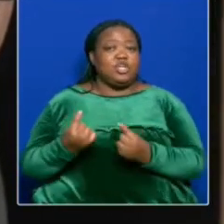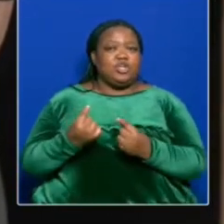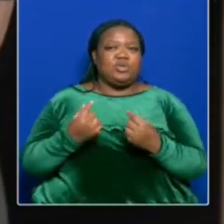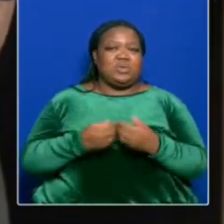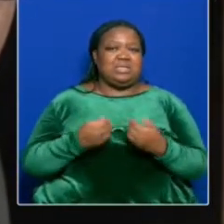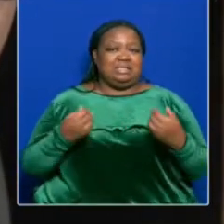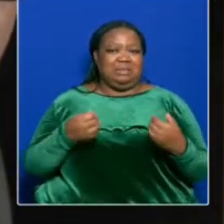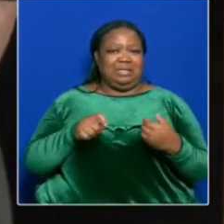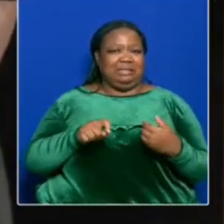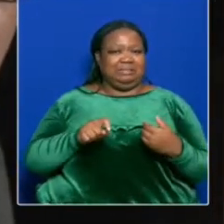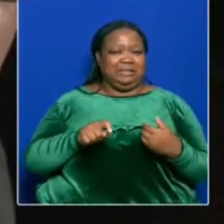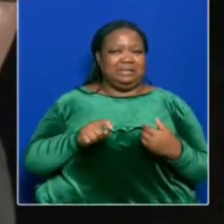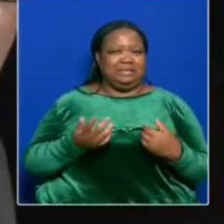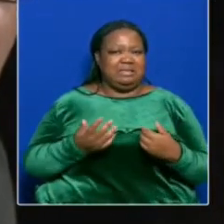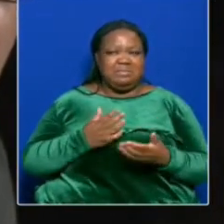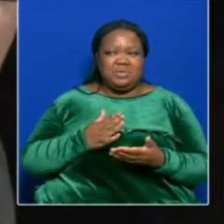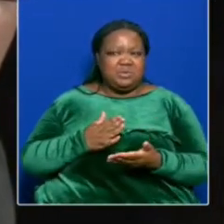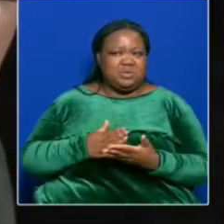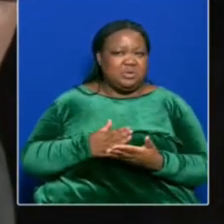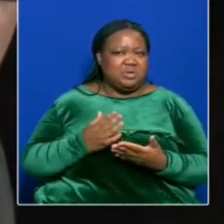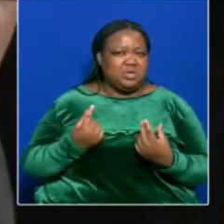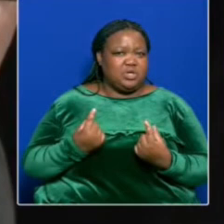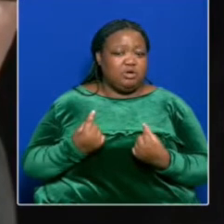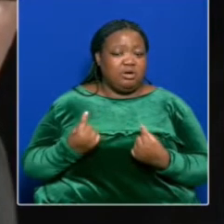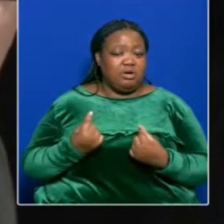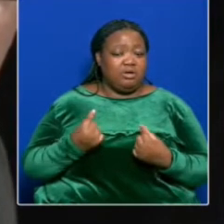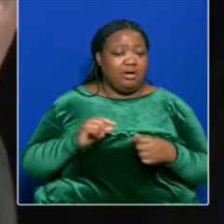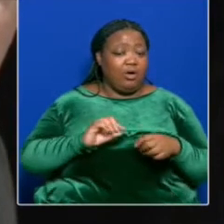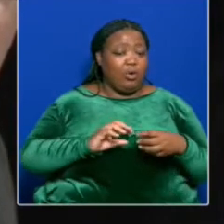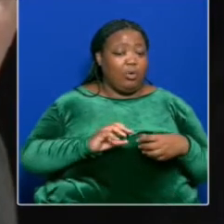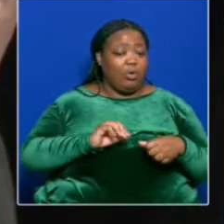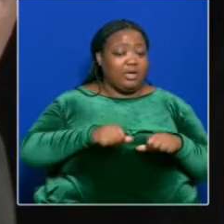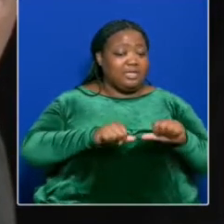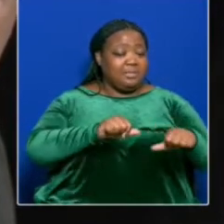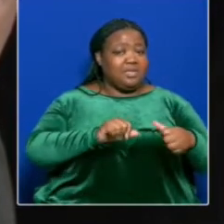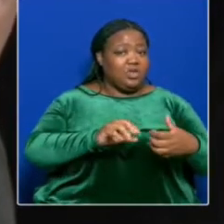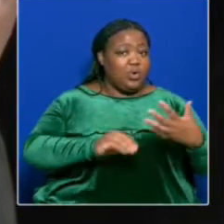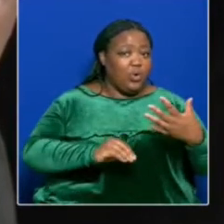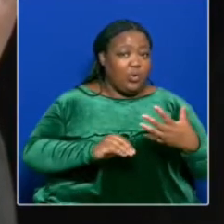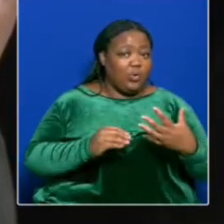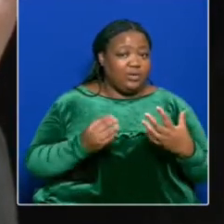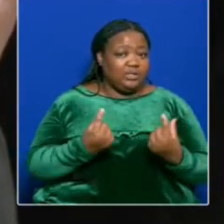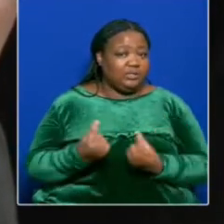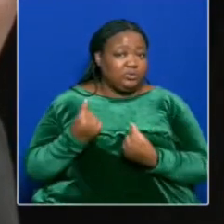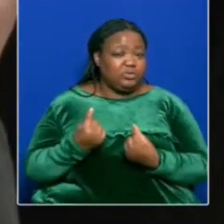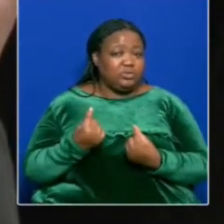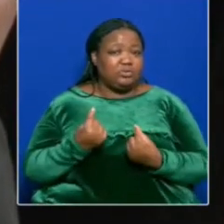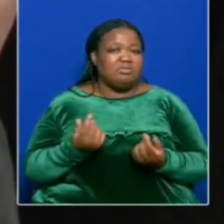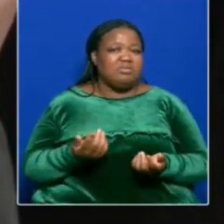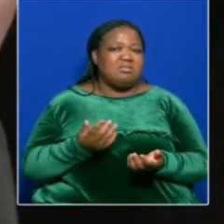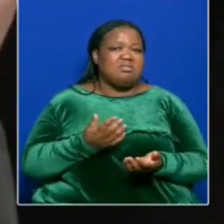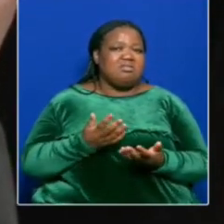I'm not so sure that you have to do all the others, which may well be a desktop